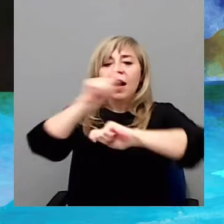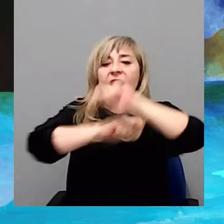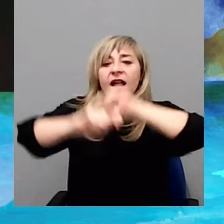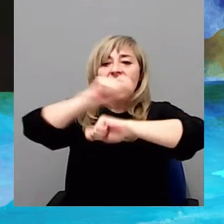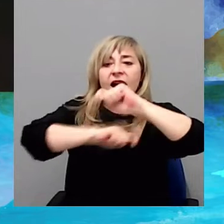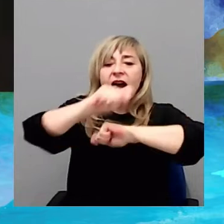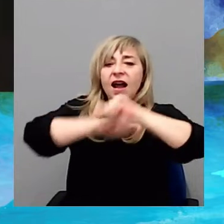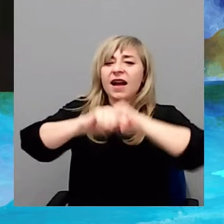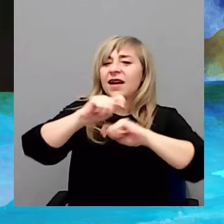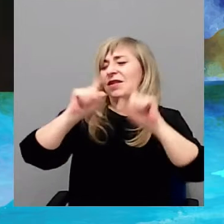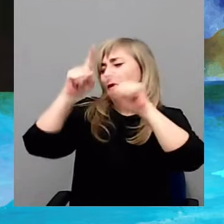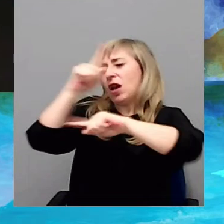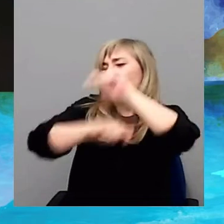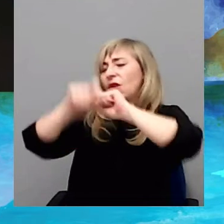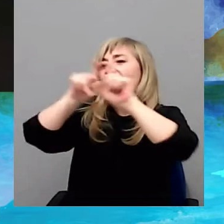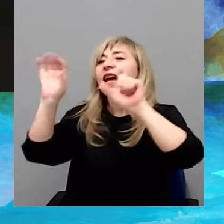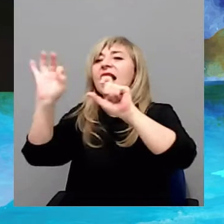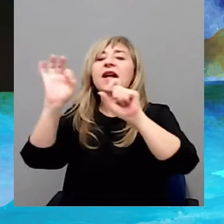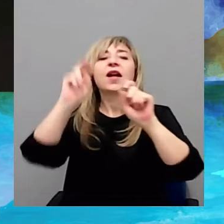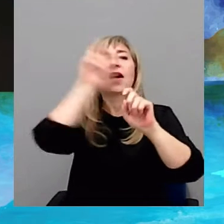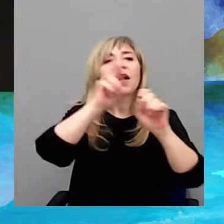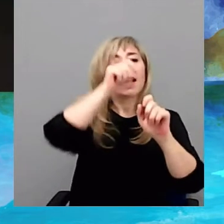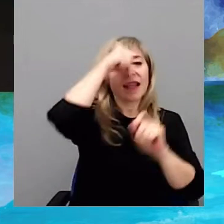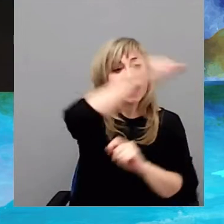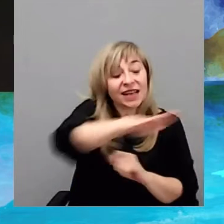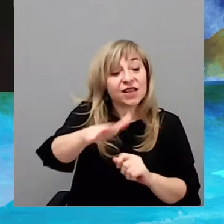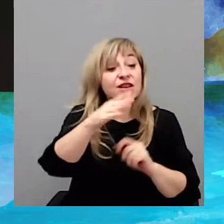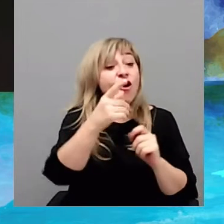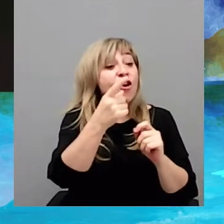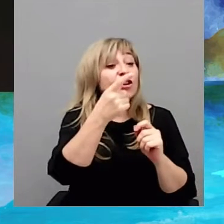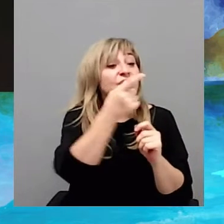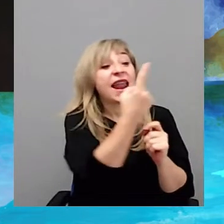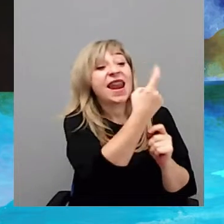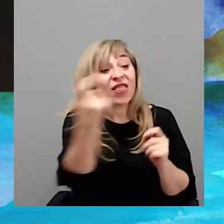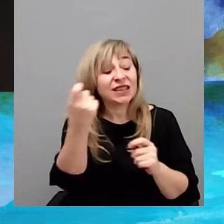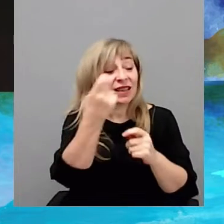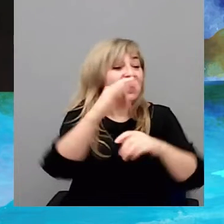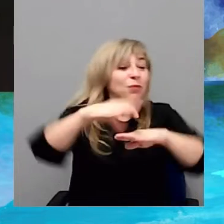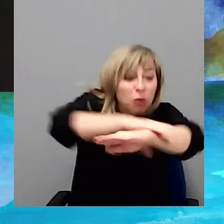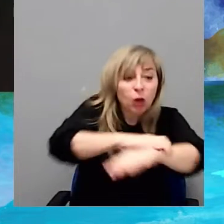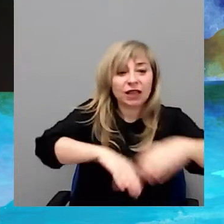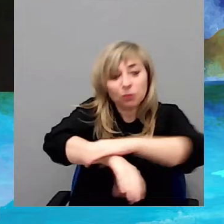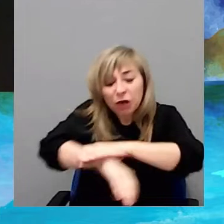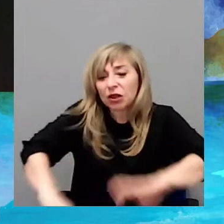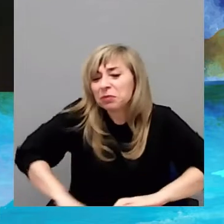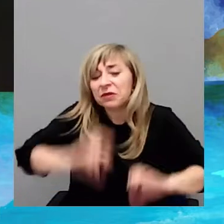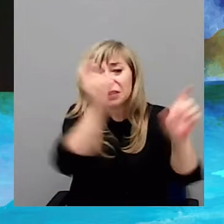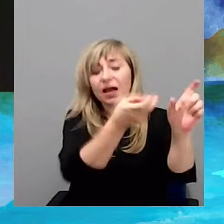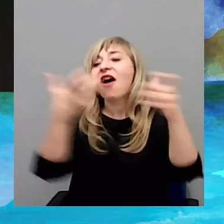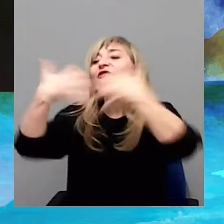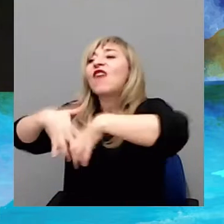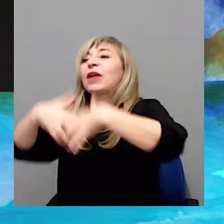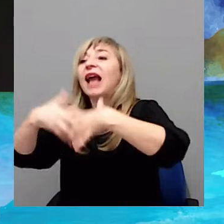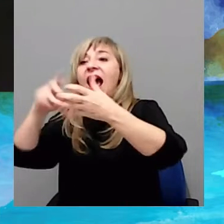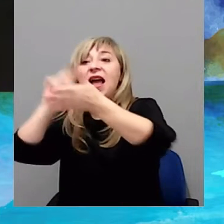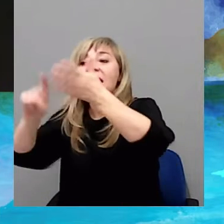So we had a project that we put together for children that needed our artificial limbs, and we manufactured those